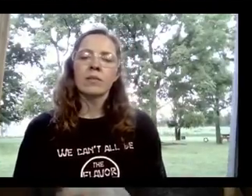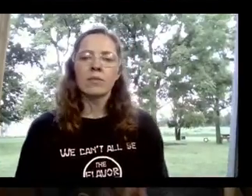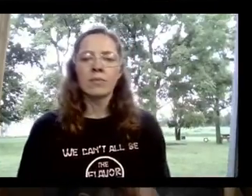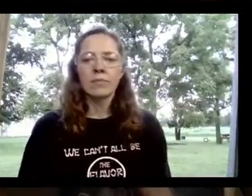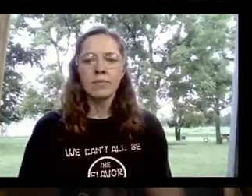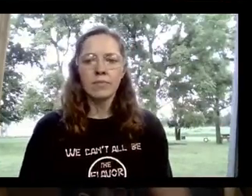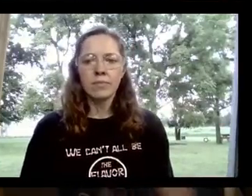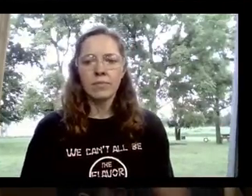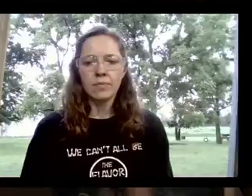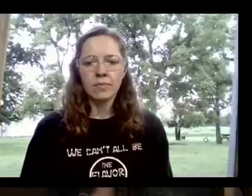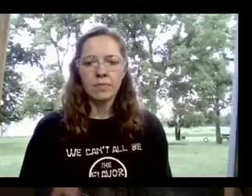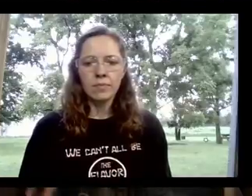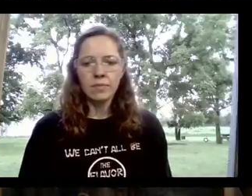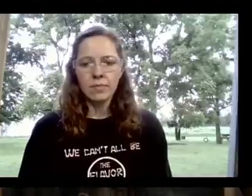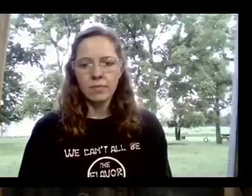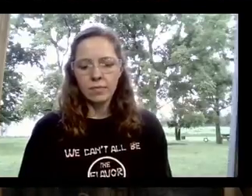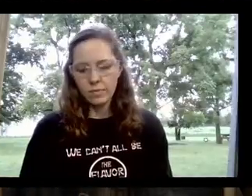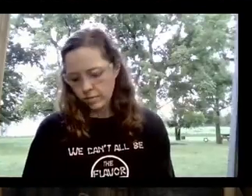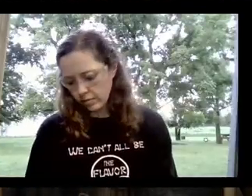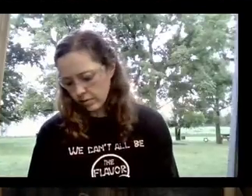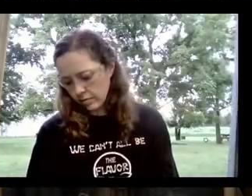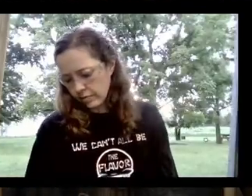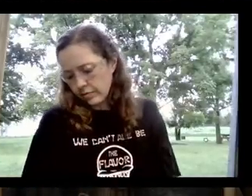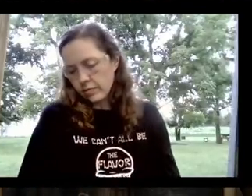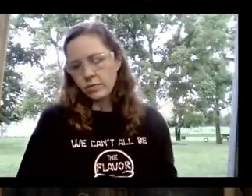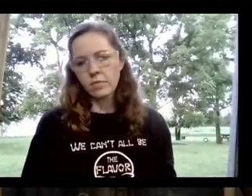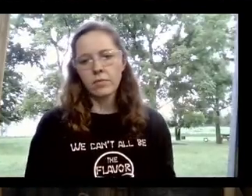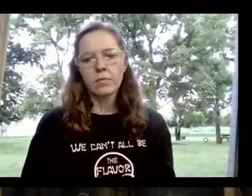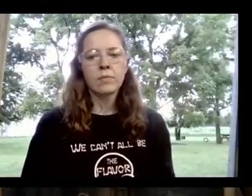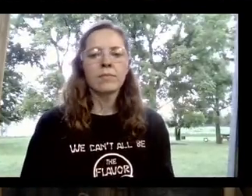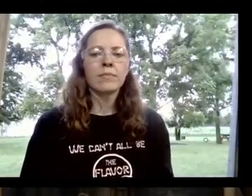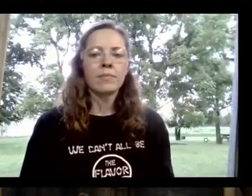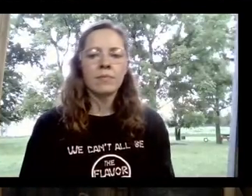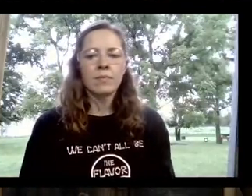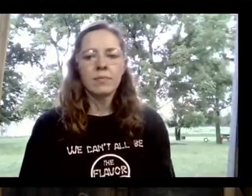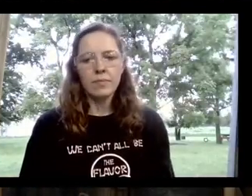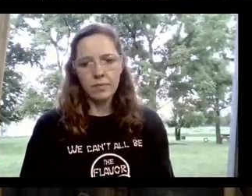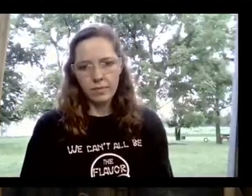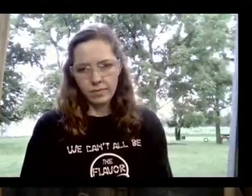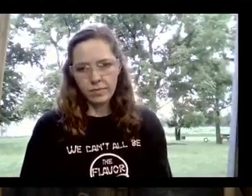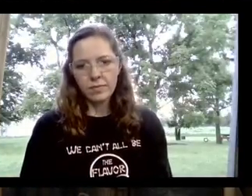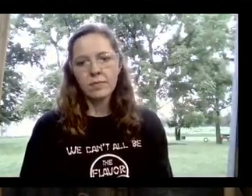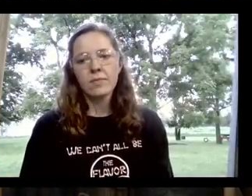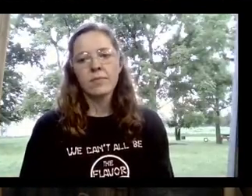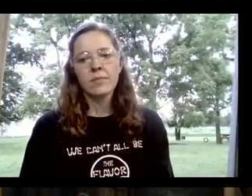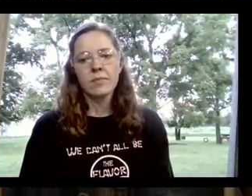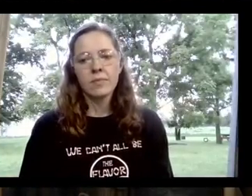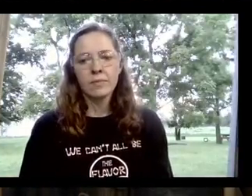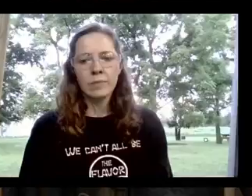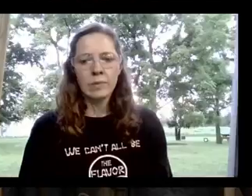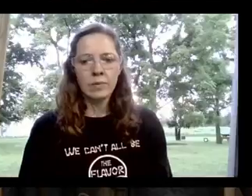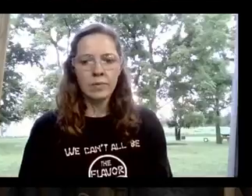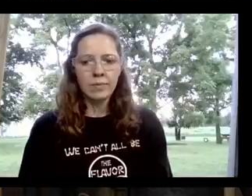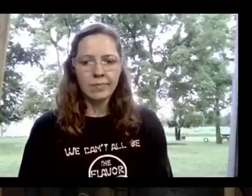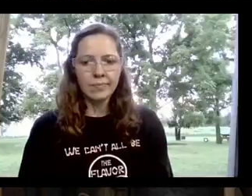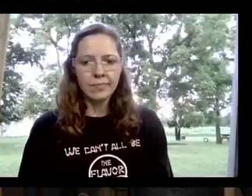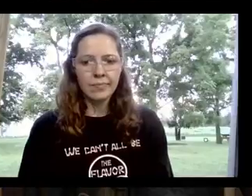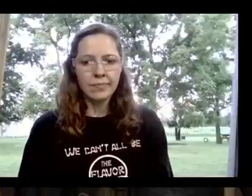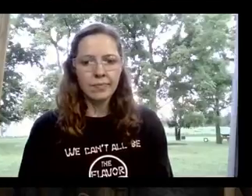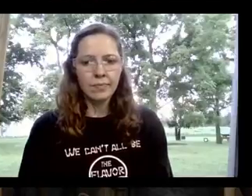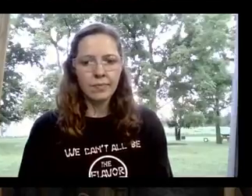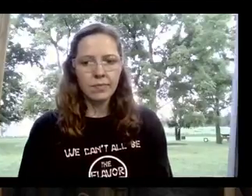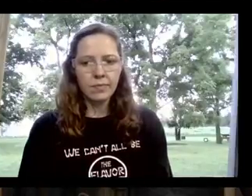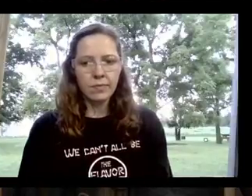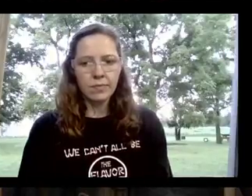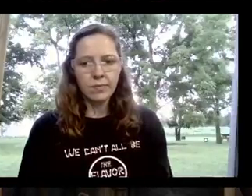Yes, it can be a good steel for punches if properly heat treated. So know your heat treating on those